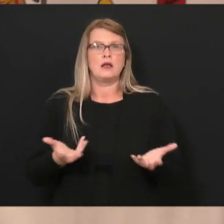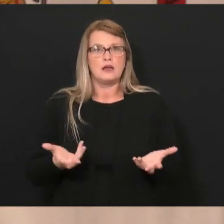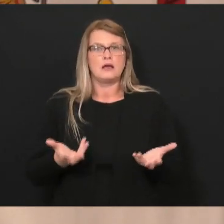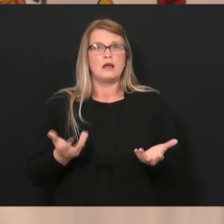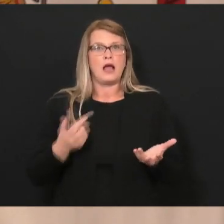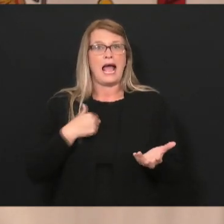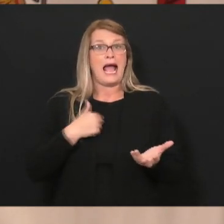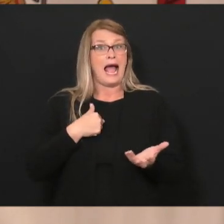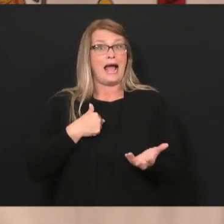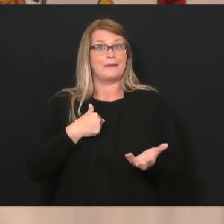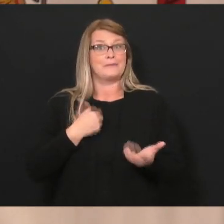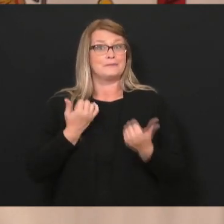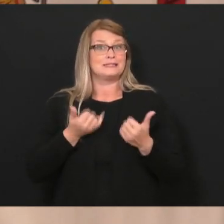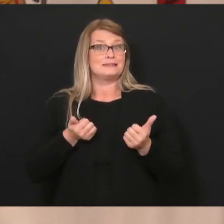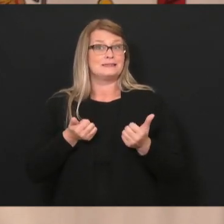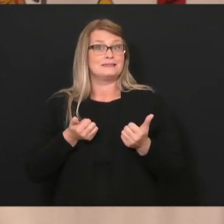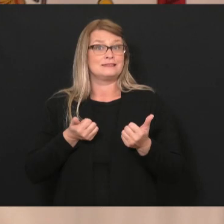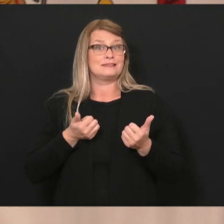I'm still